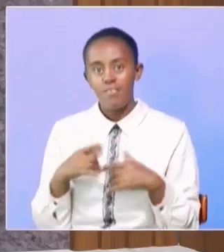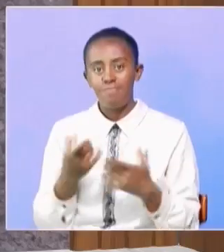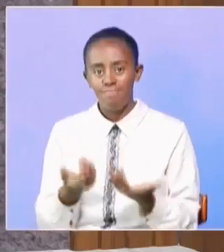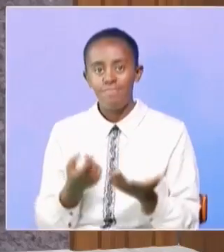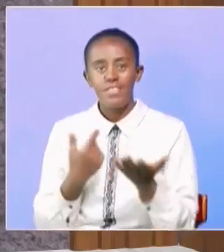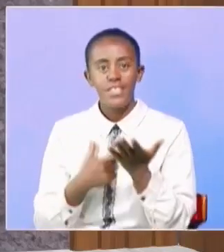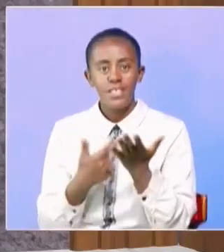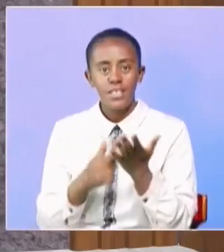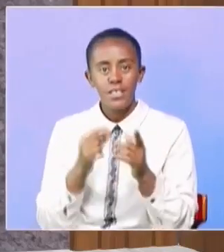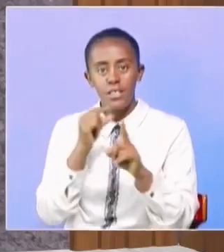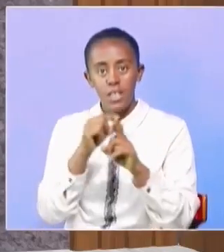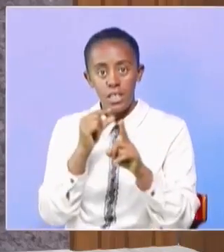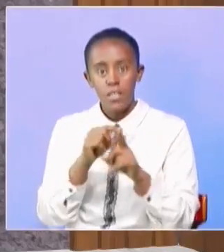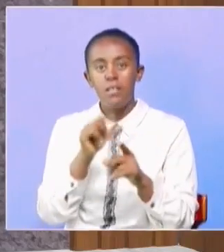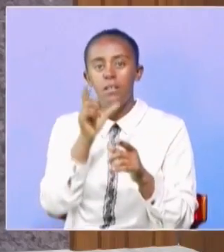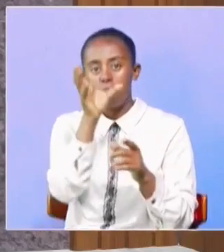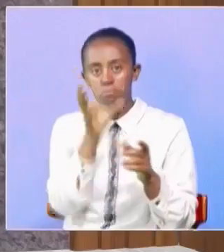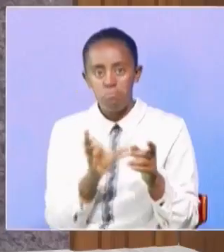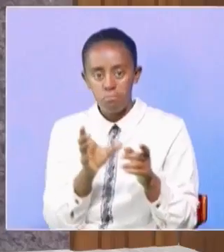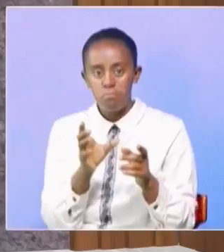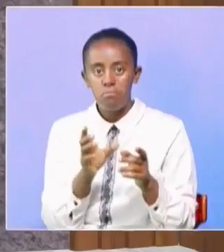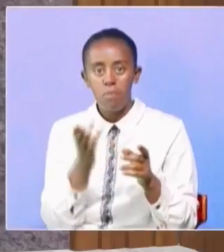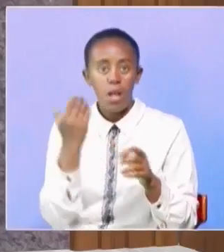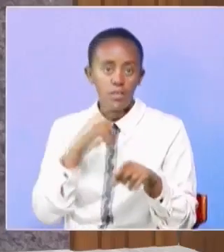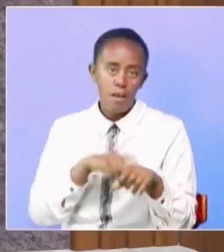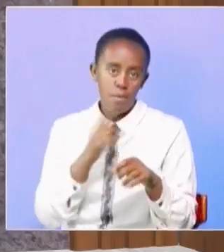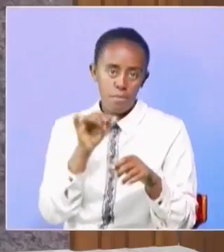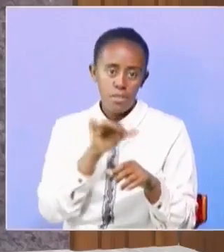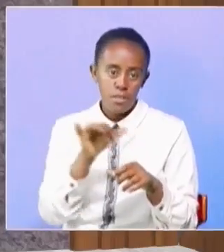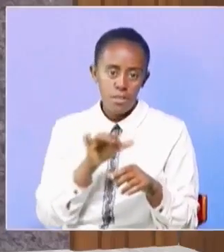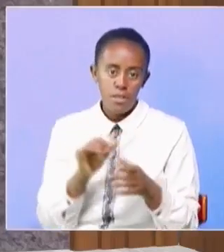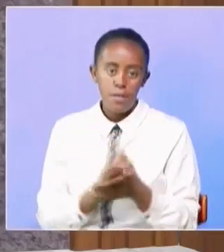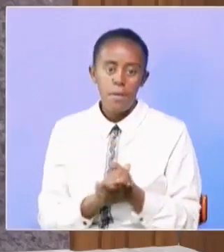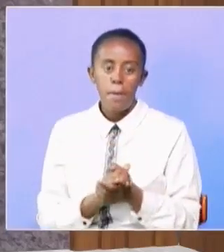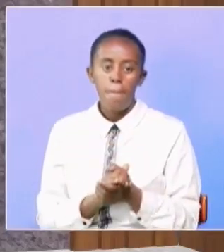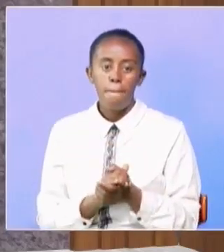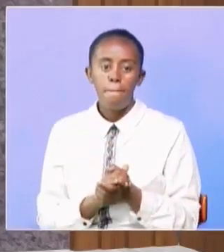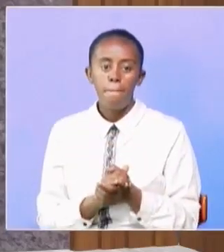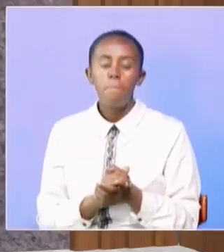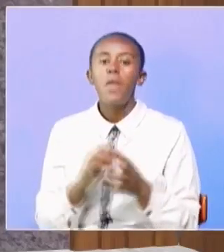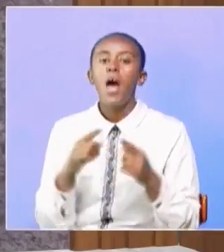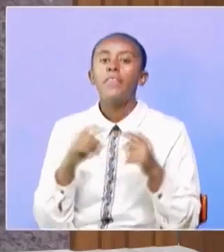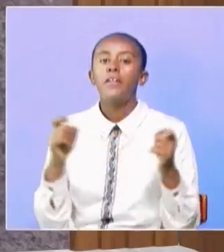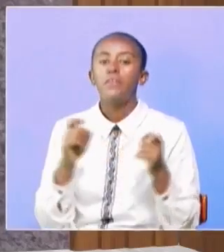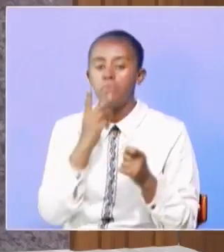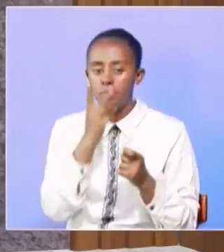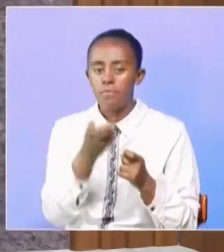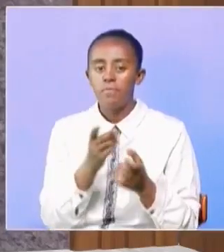These were the types of synonyms that we saw last time. What about antonyms?